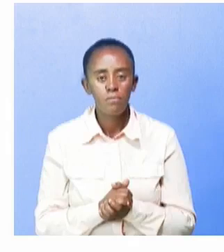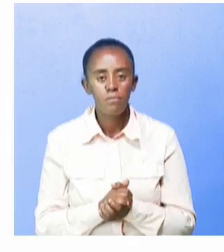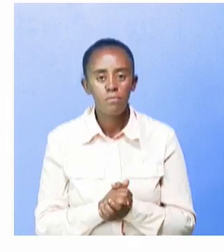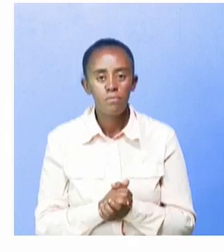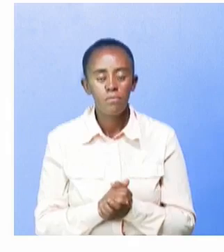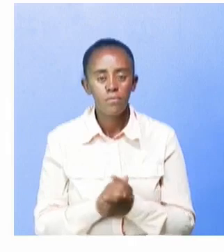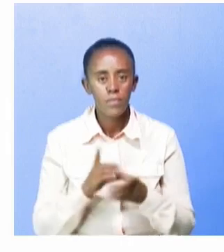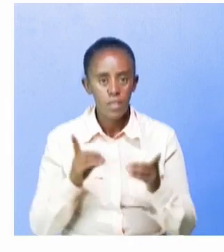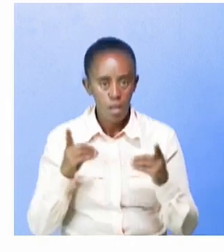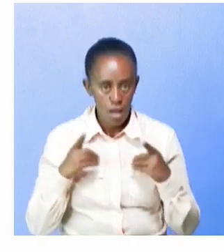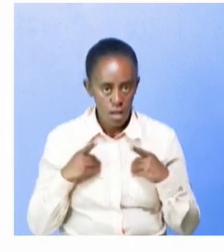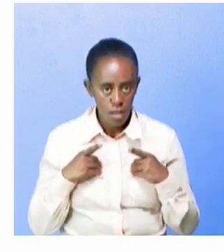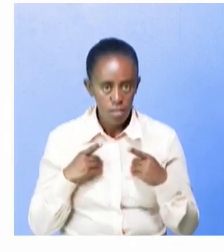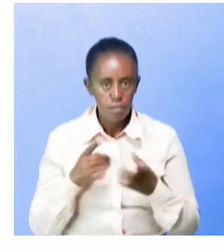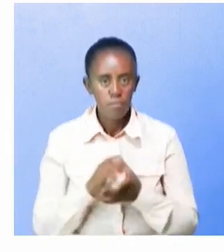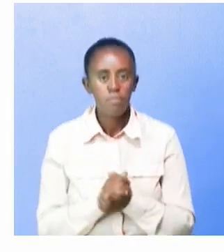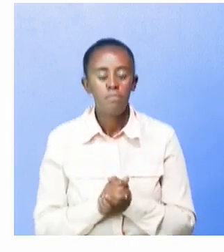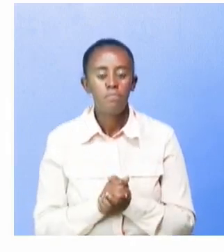had